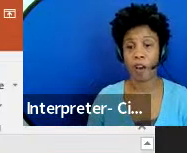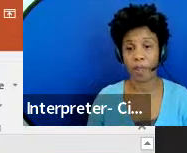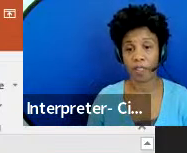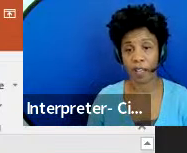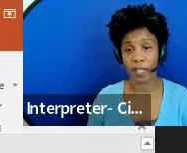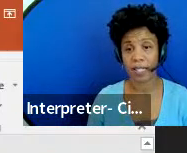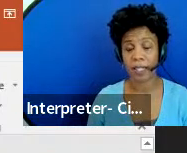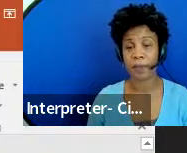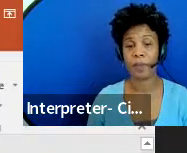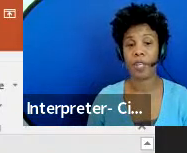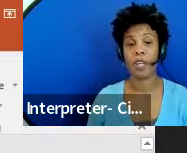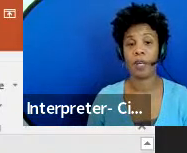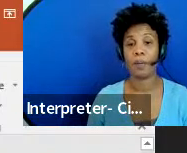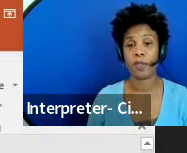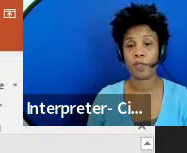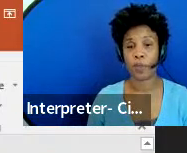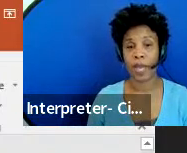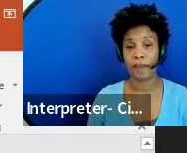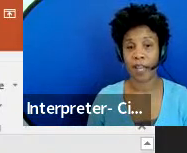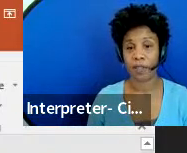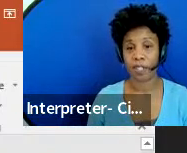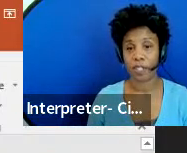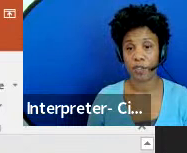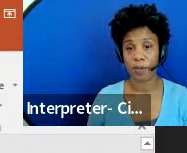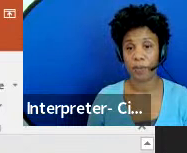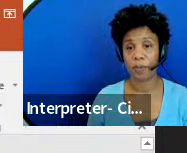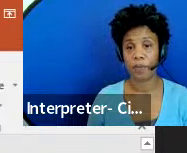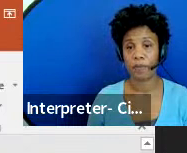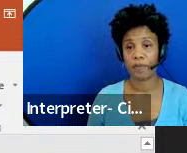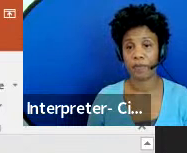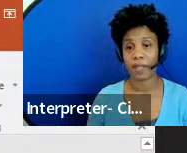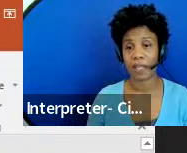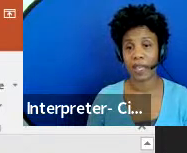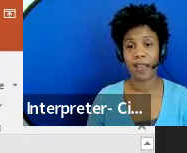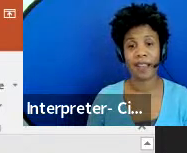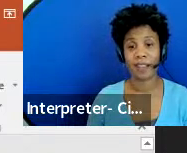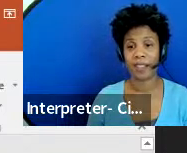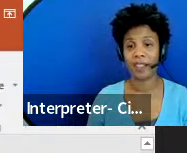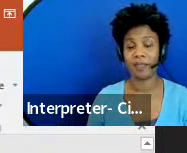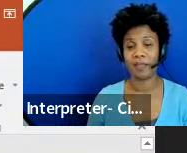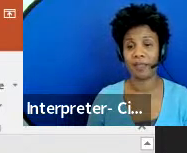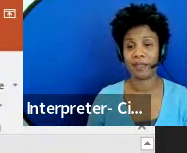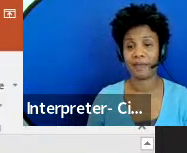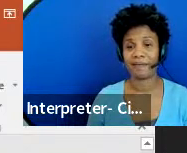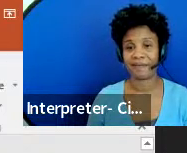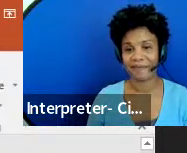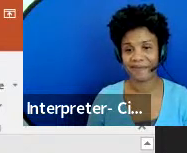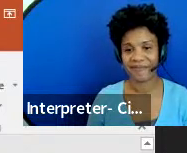had with autism, persons who have Down syndrome, and other